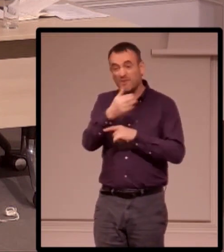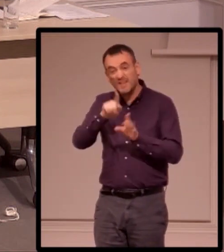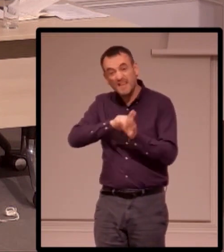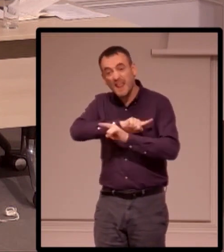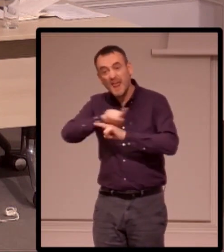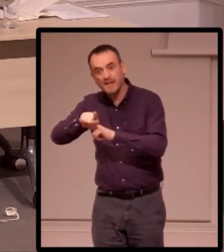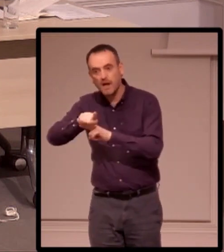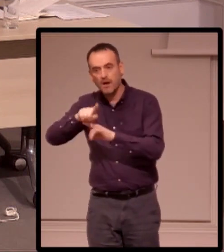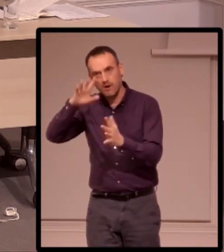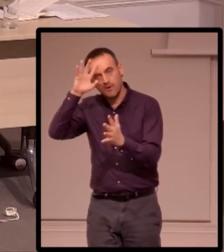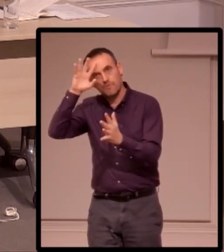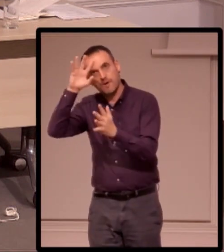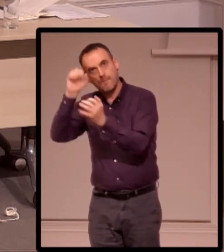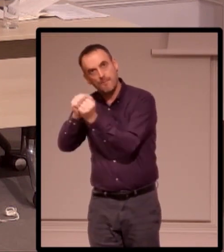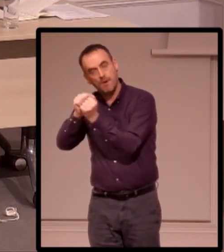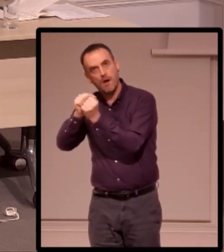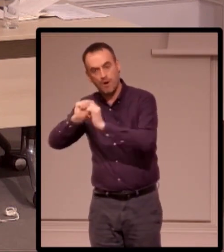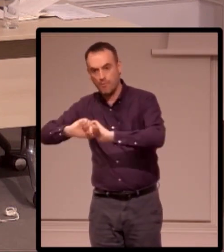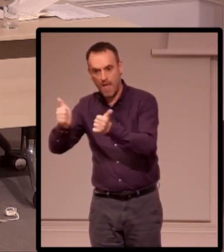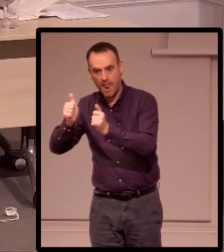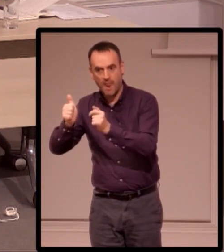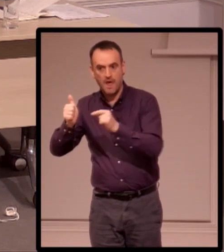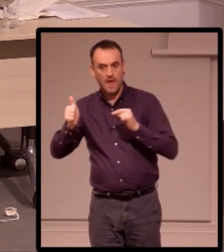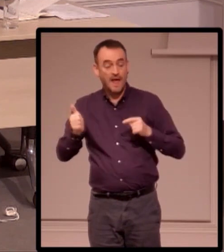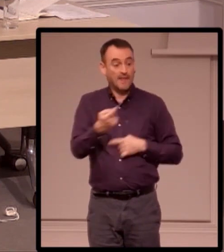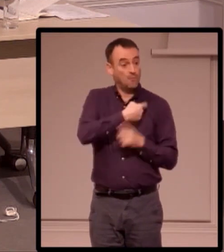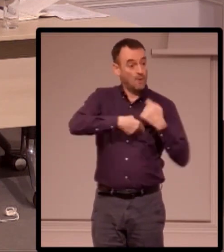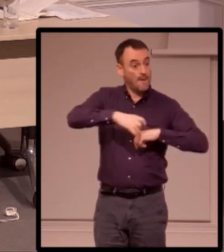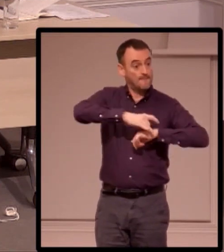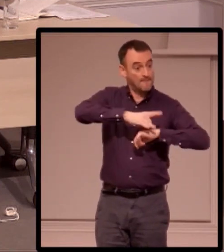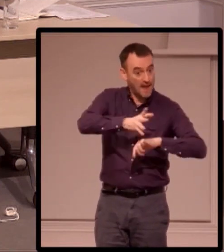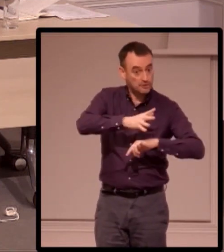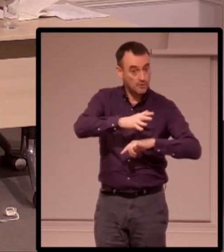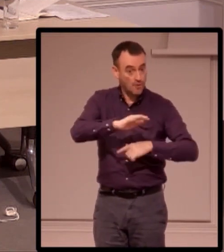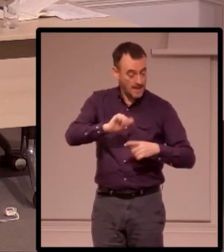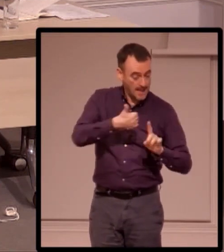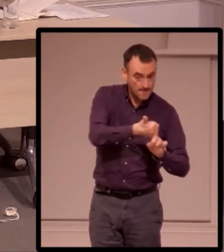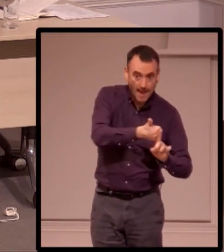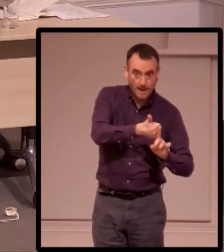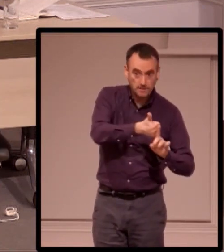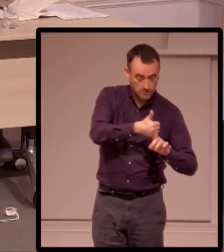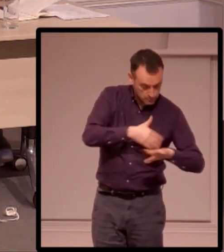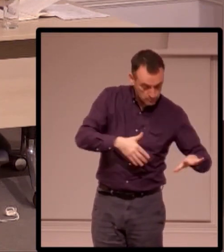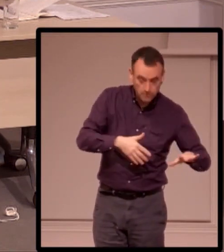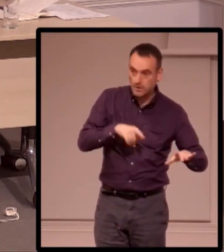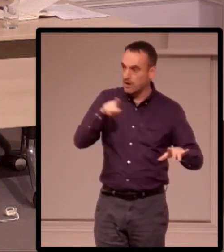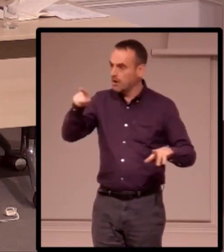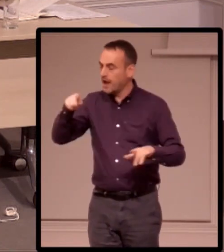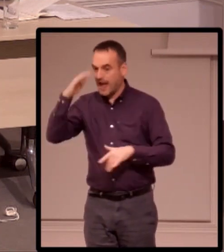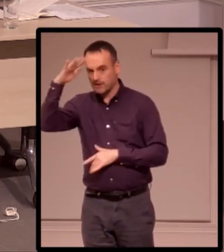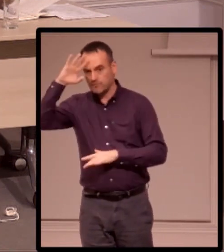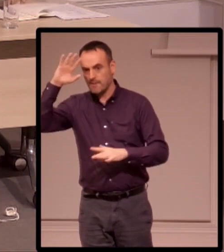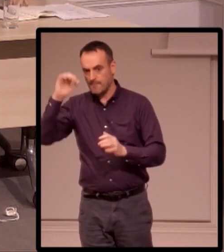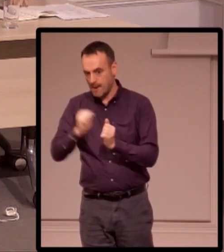their experience, but they remember it very, very well. The impact that we have as professionals on those young people can't be underestimated, can